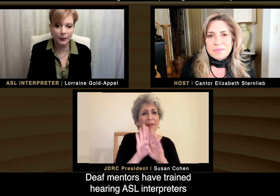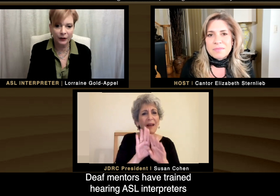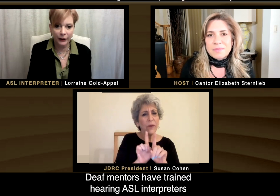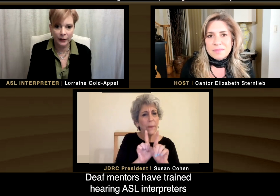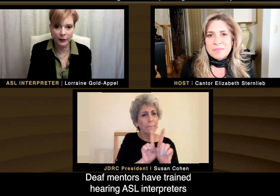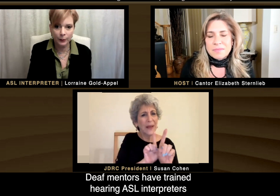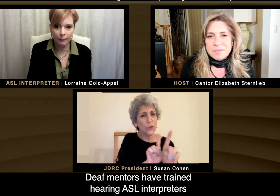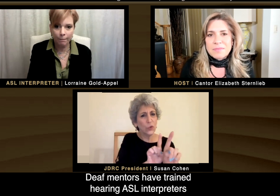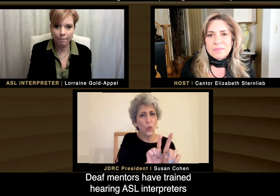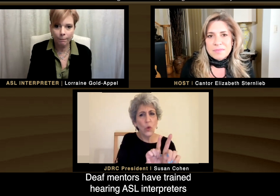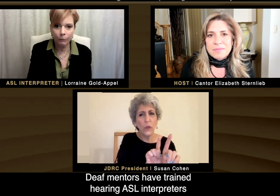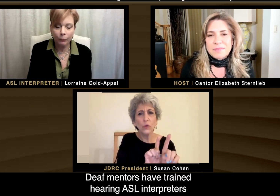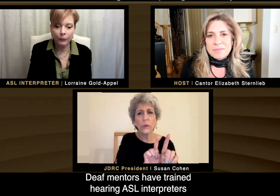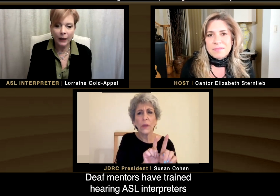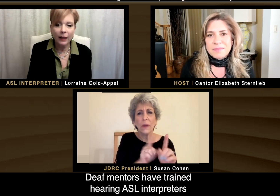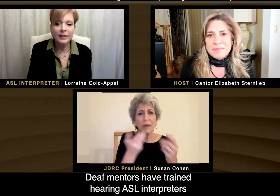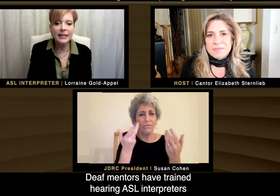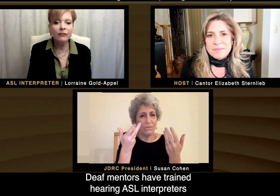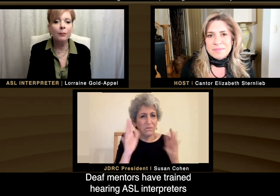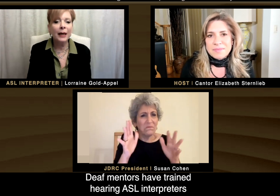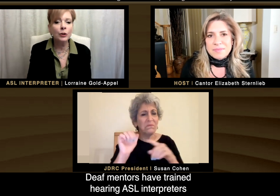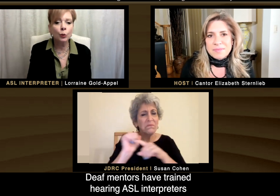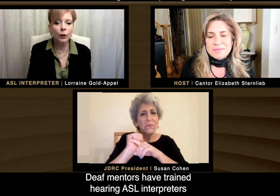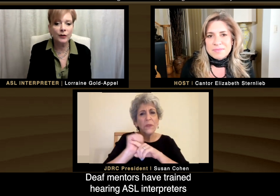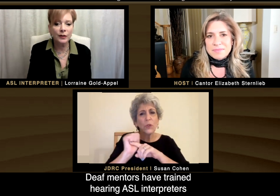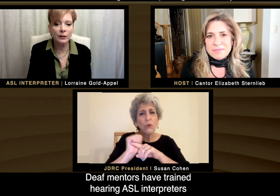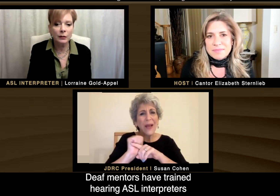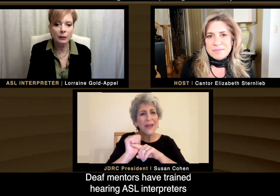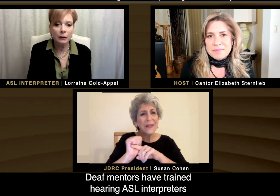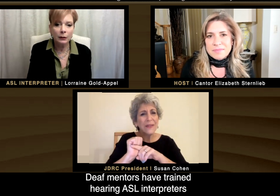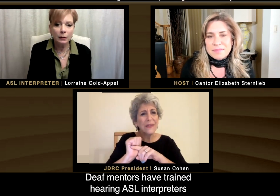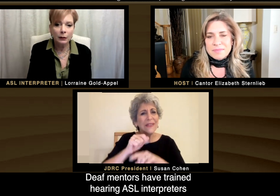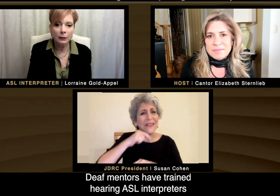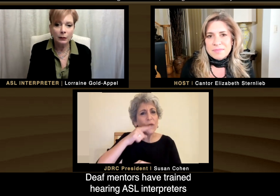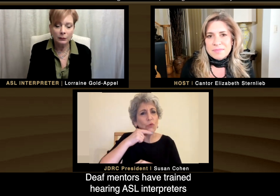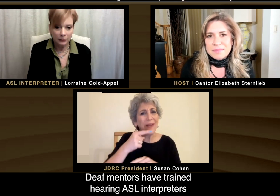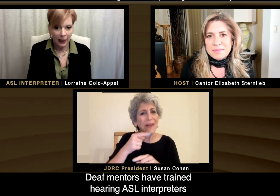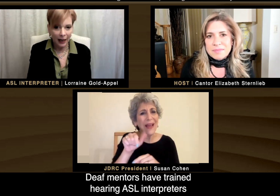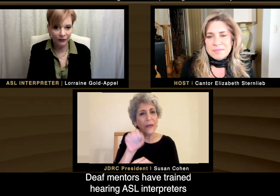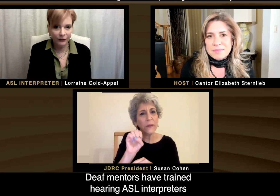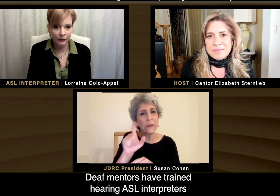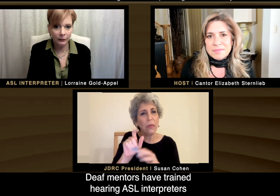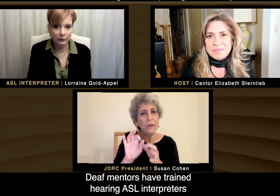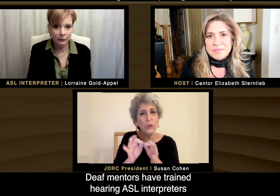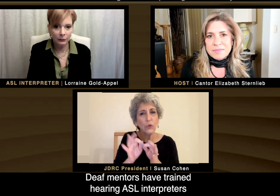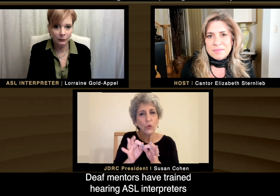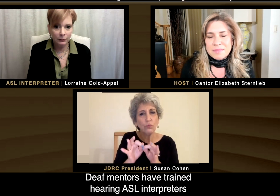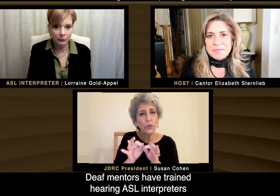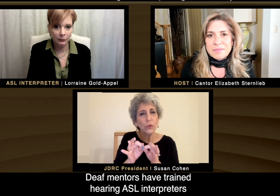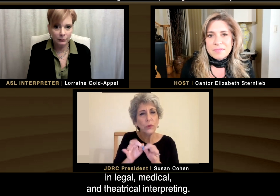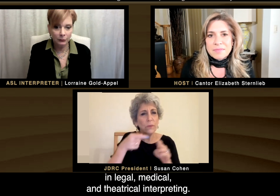better experience. The deaf mentors have